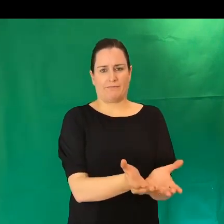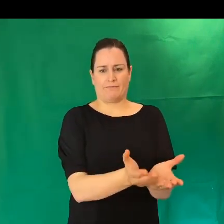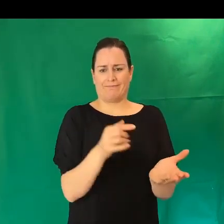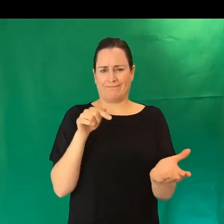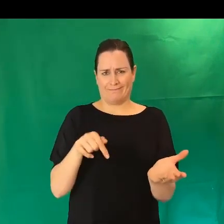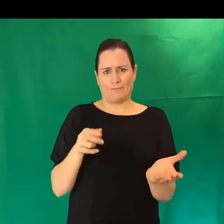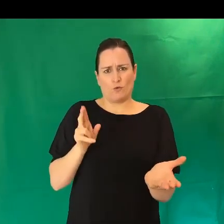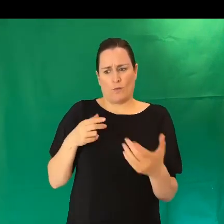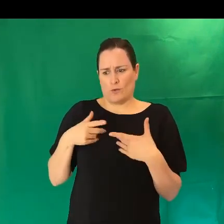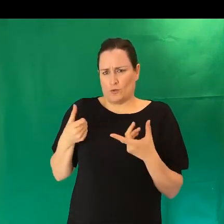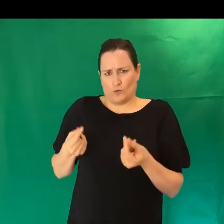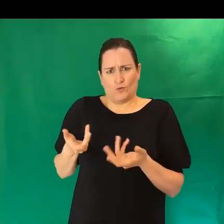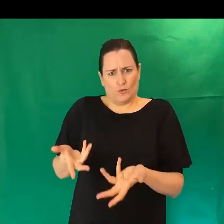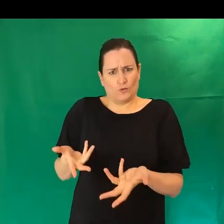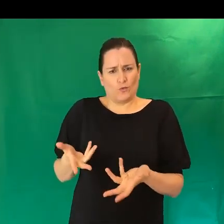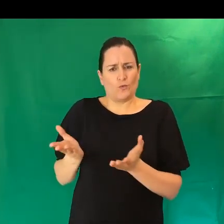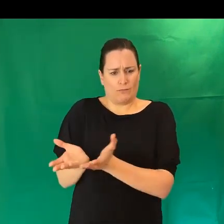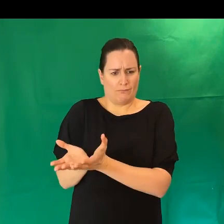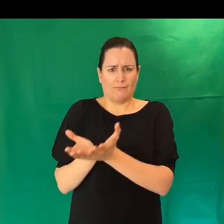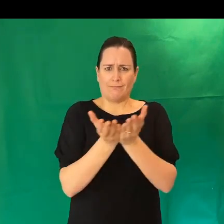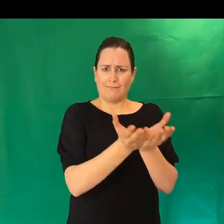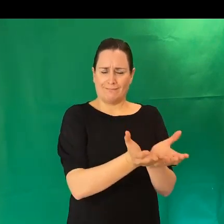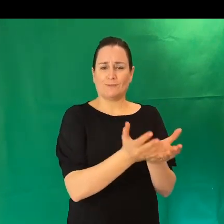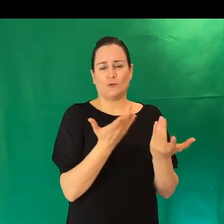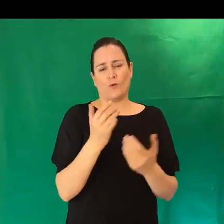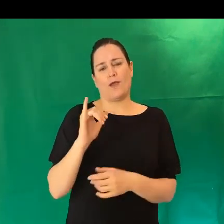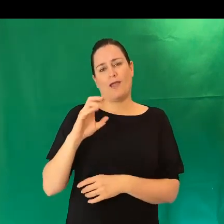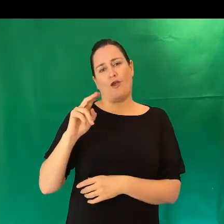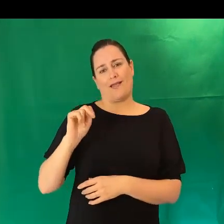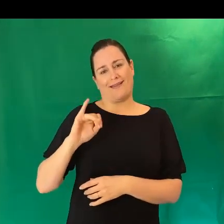in this particular case.